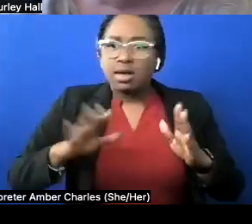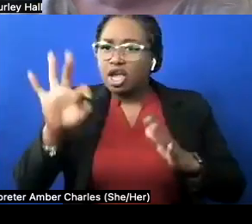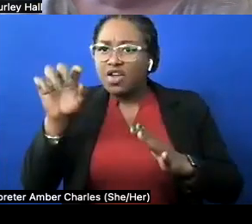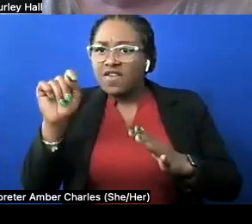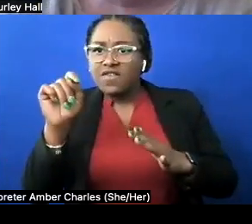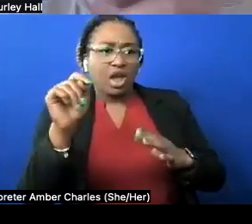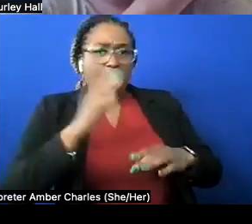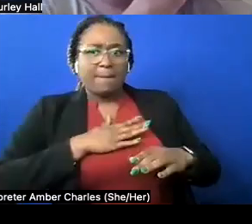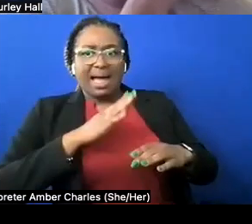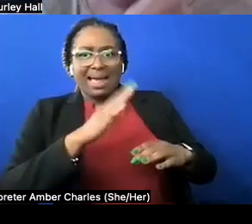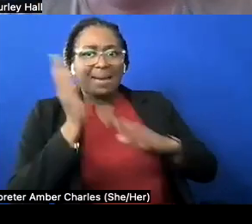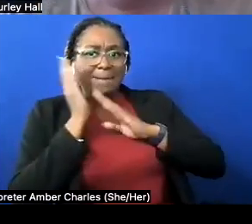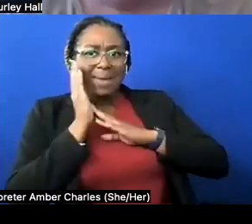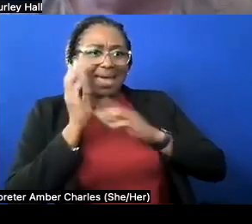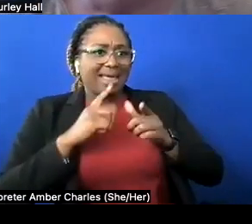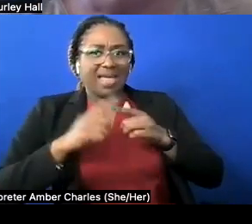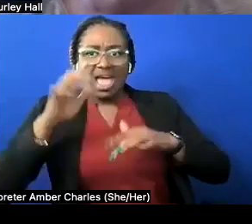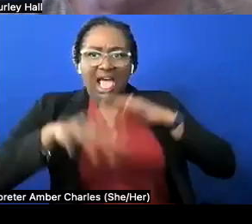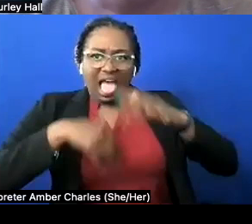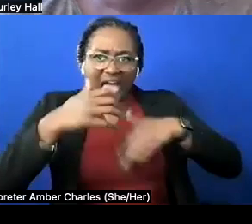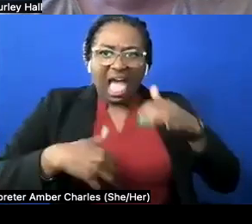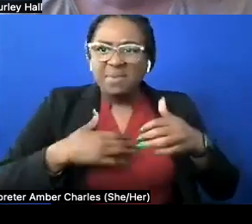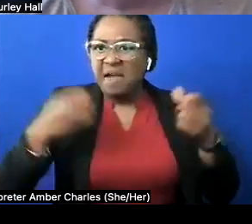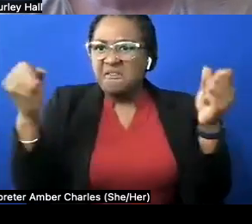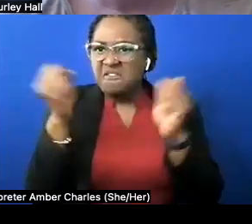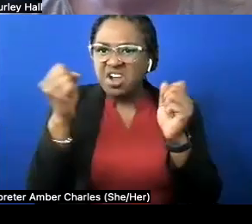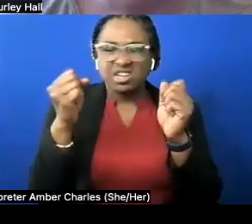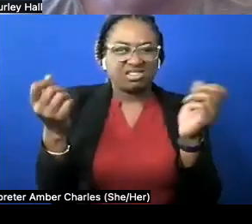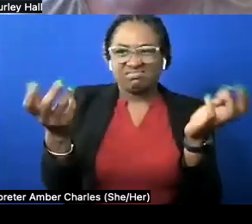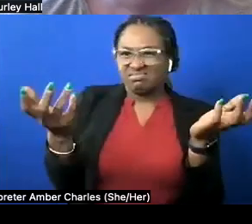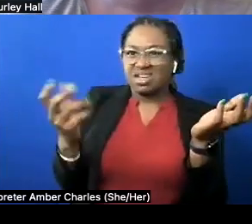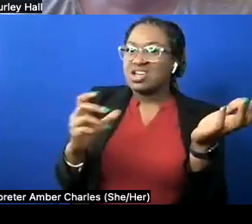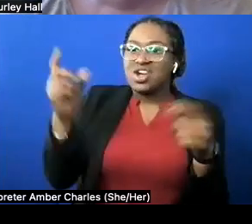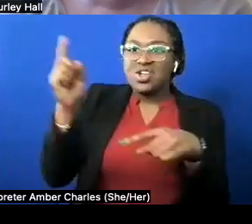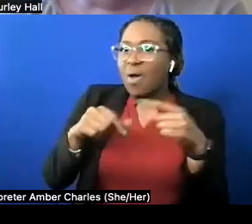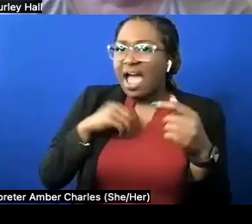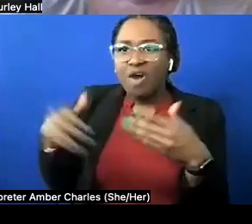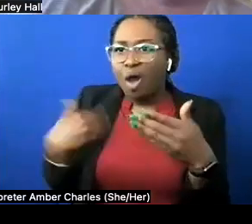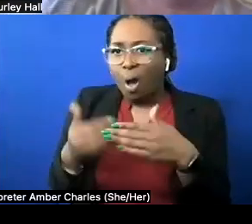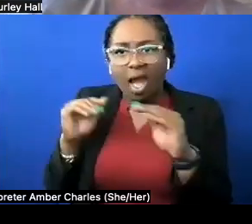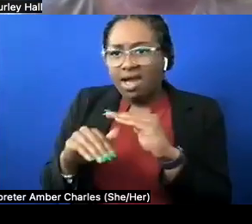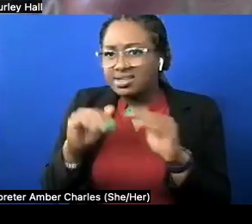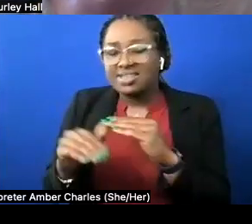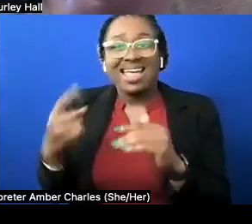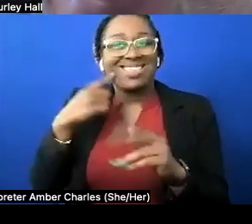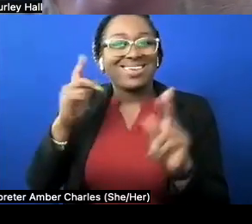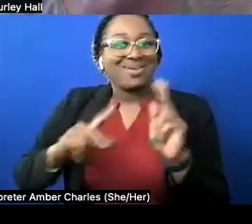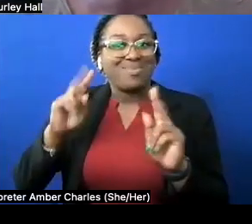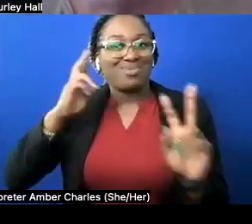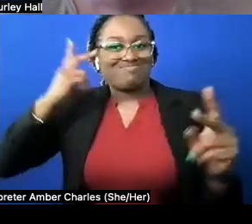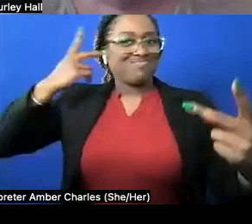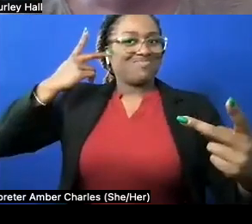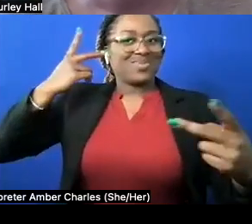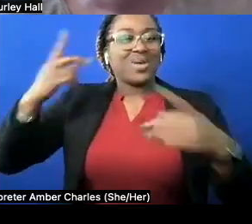Like you can eat what's on the table, but you can't go through my cupboards. Like you don't have all access to me. And I think people get that twisted. And so when Black